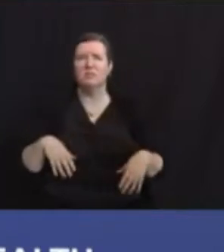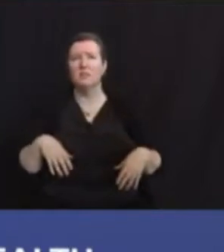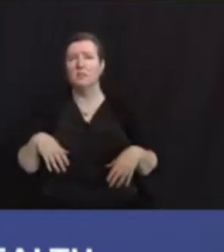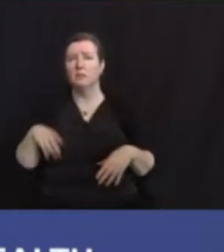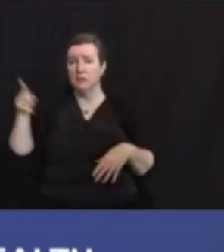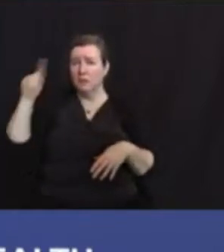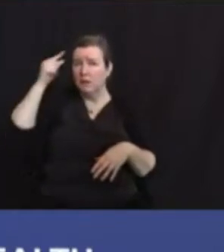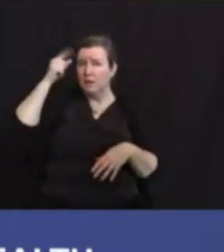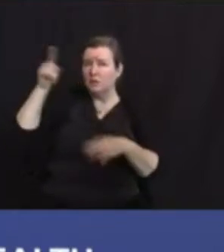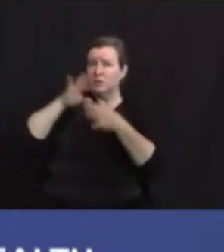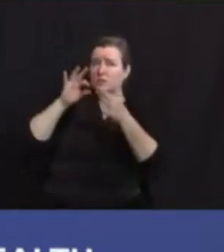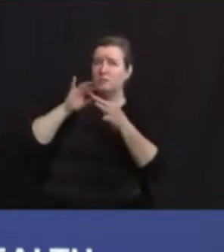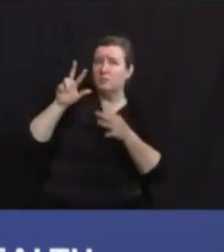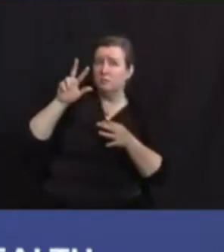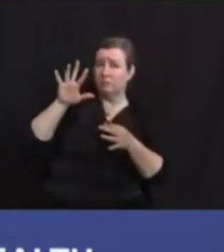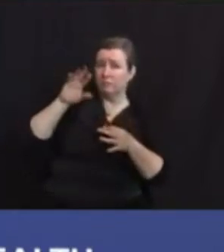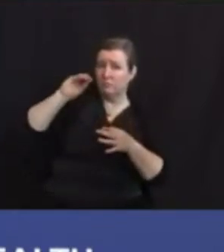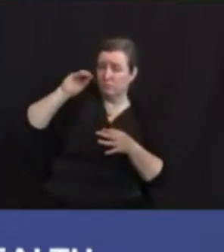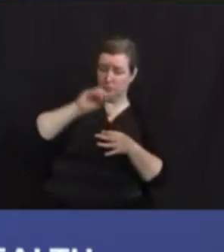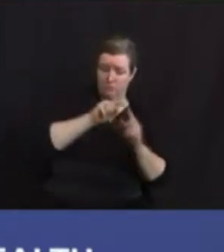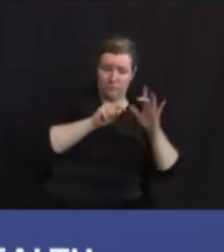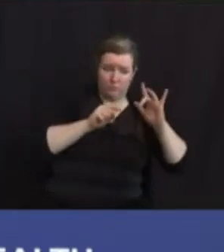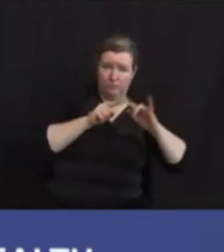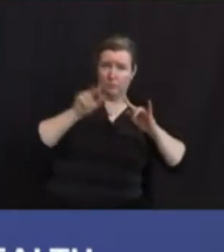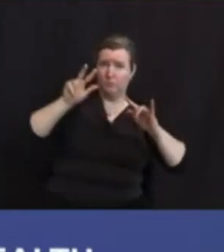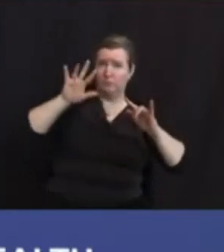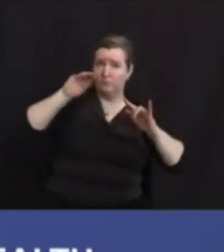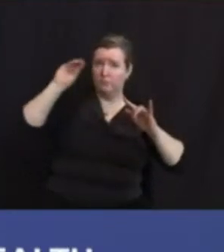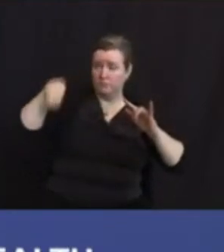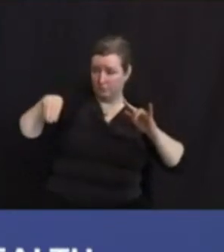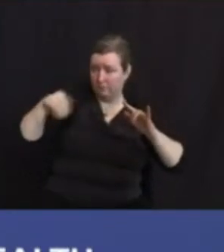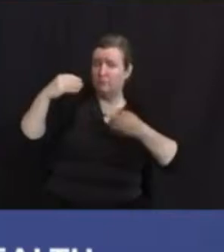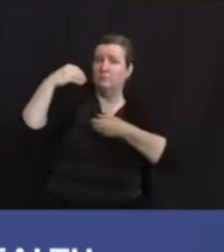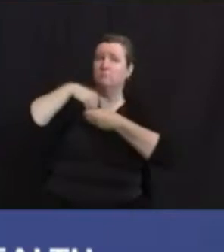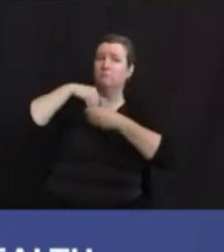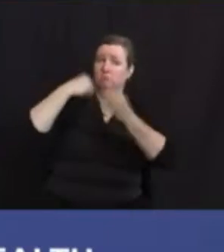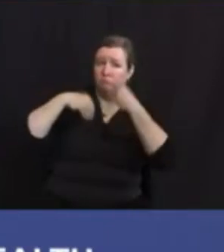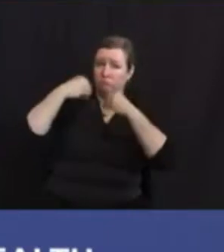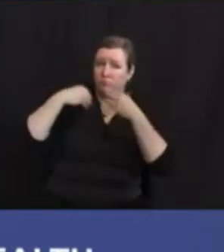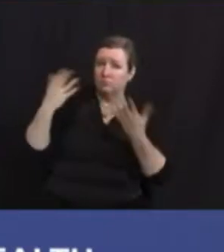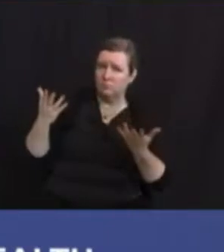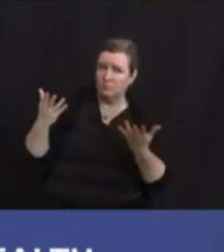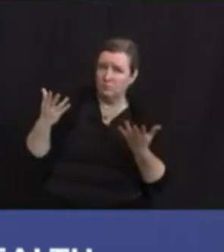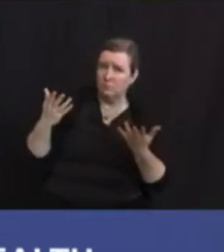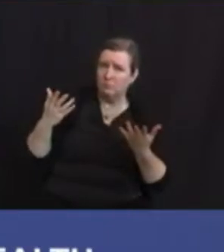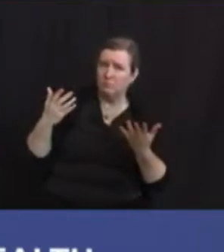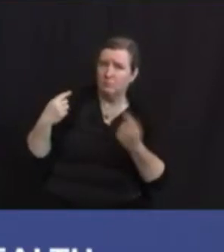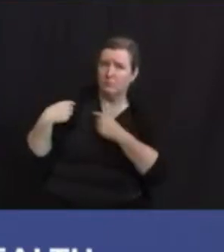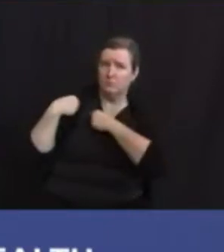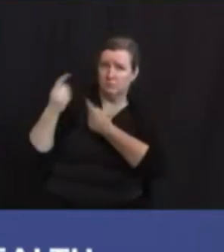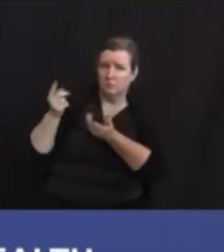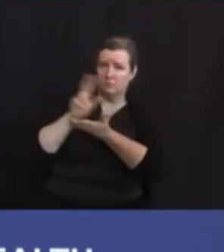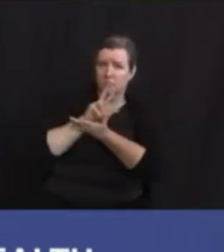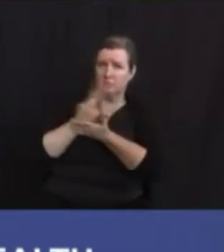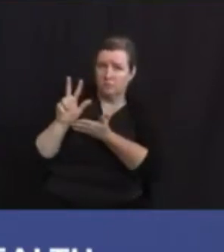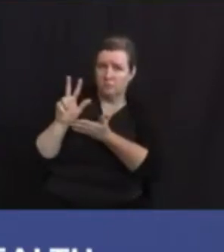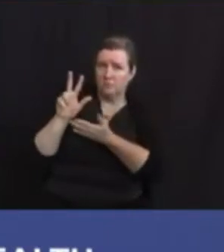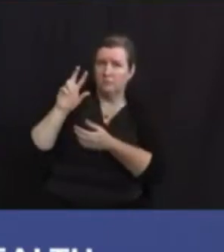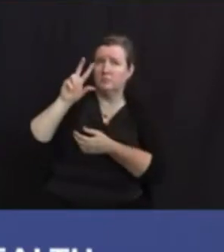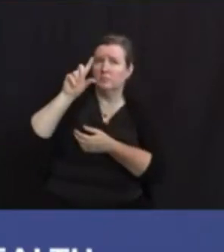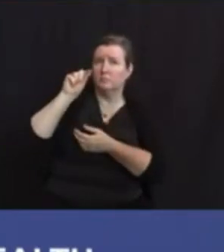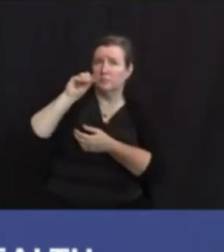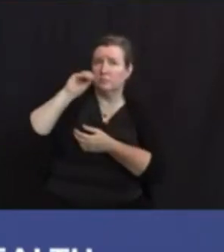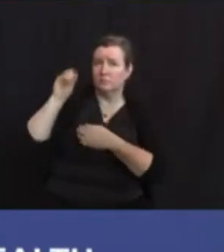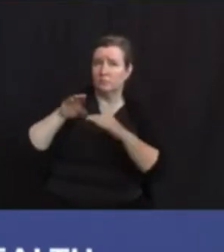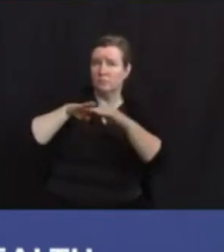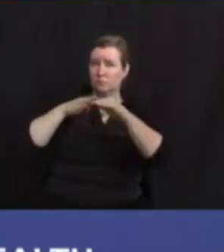indoor dining was due to, you said 20% drop in hospitalizations over the last 3 weeks. If